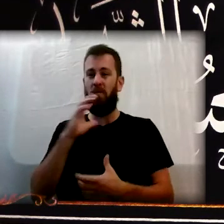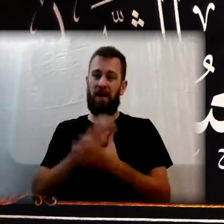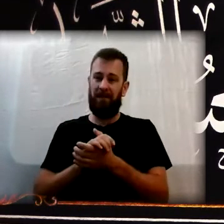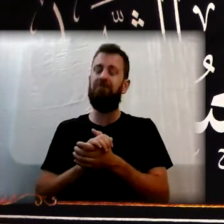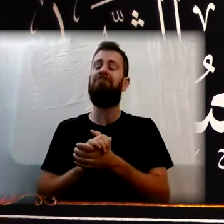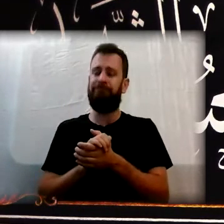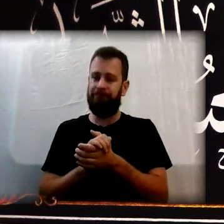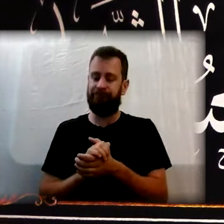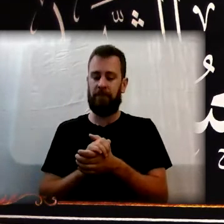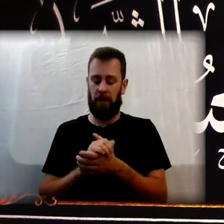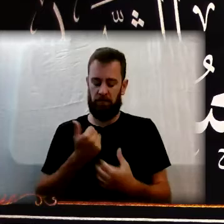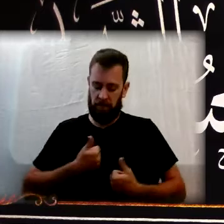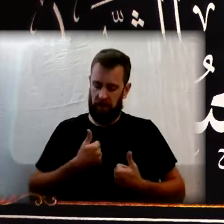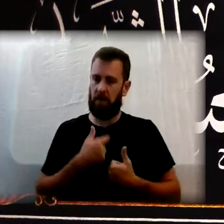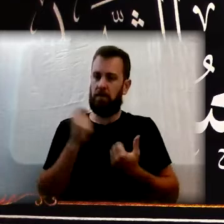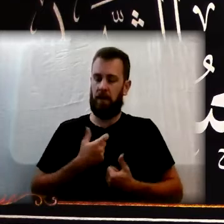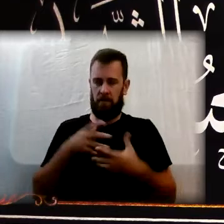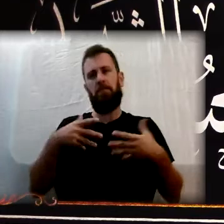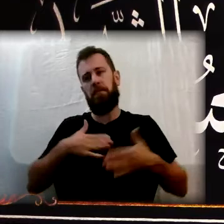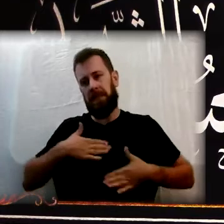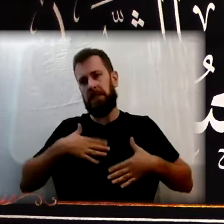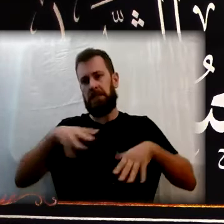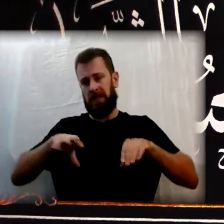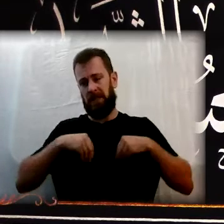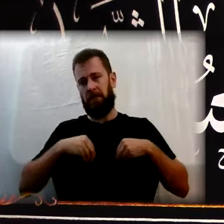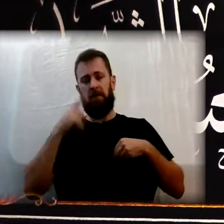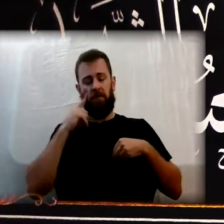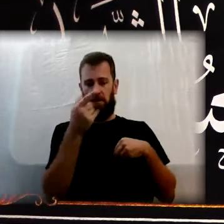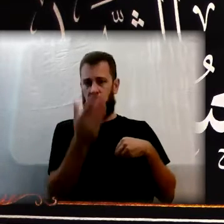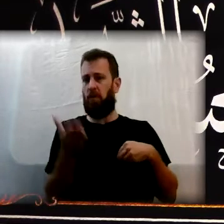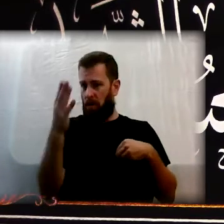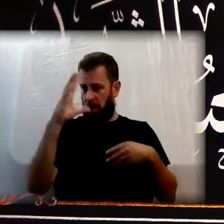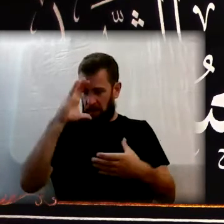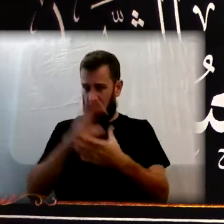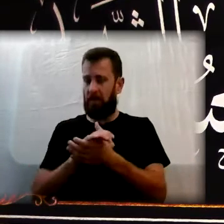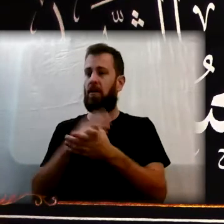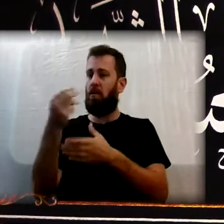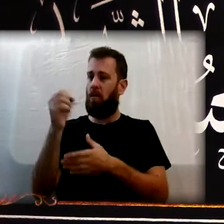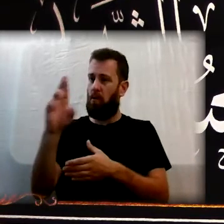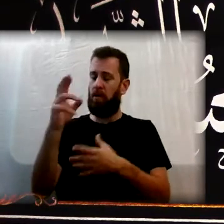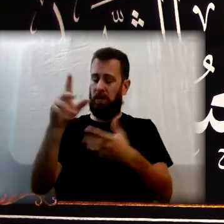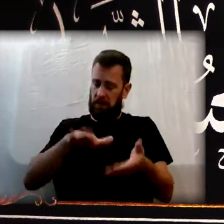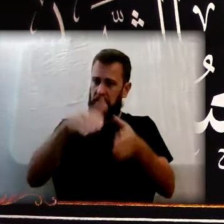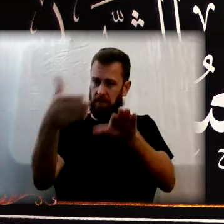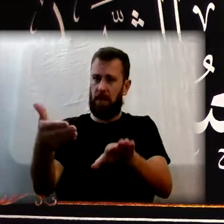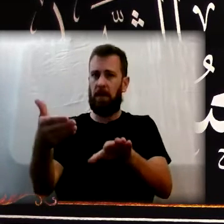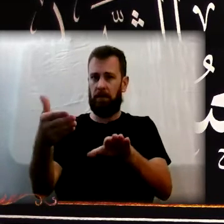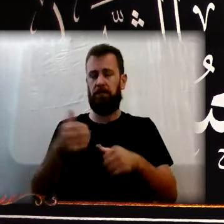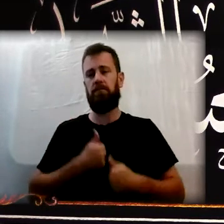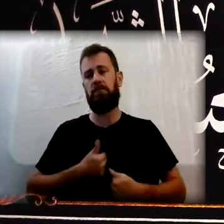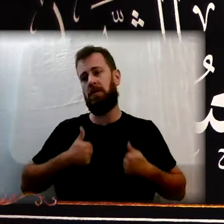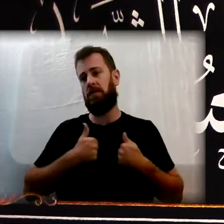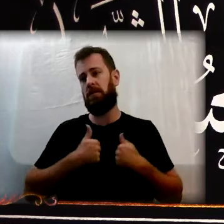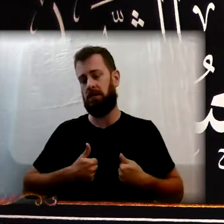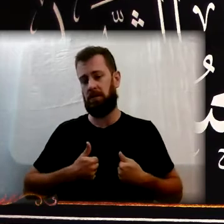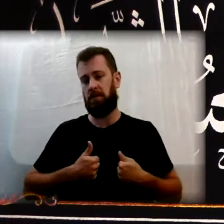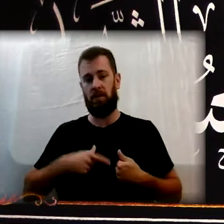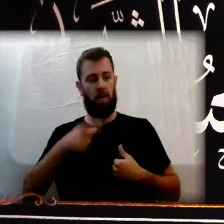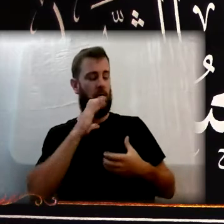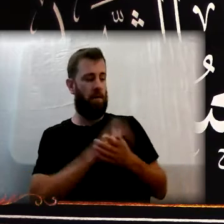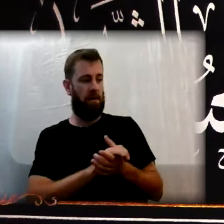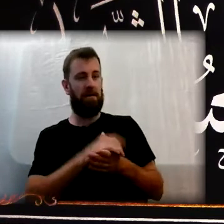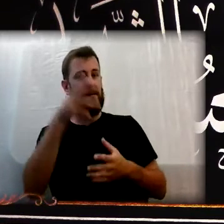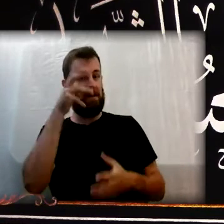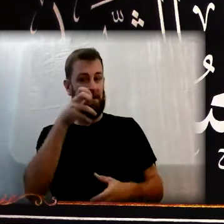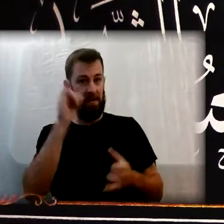Hur, accept our condolences on the martyrdom of your husband Hur. When the wife